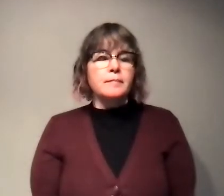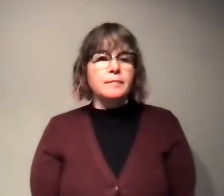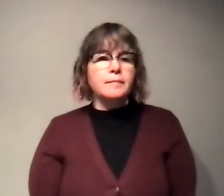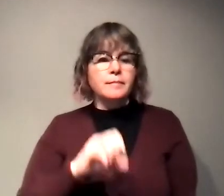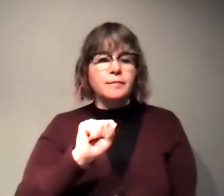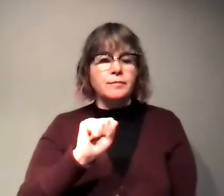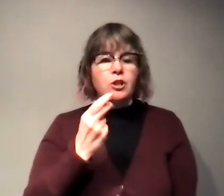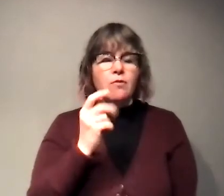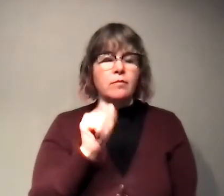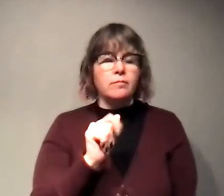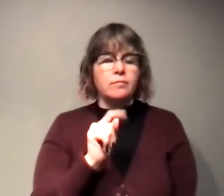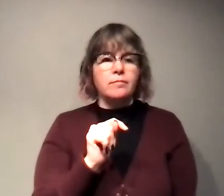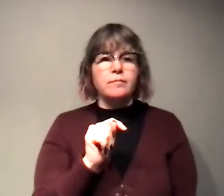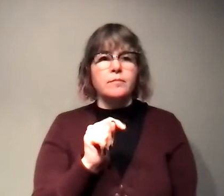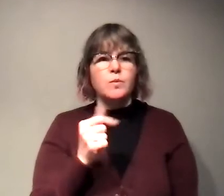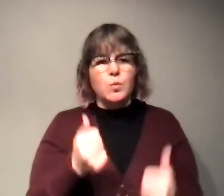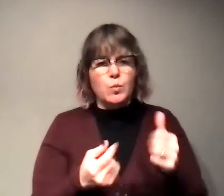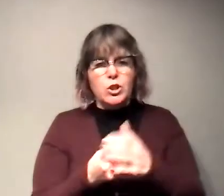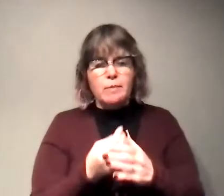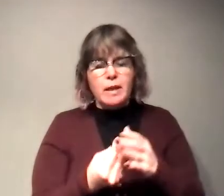What plants grow the fastest?